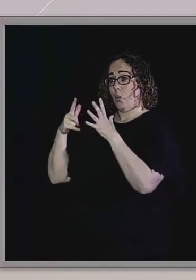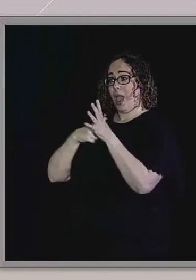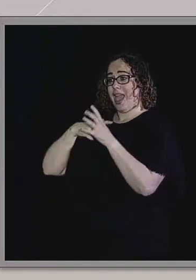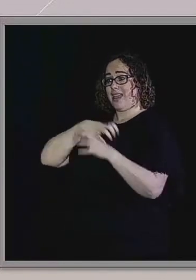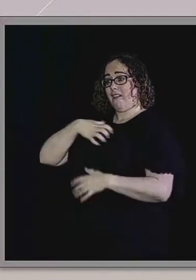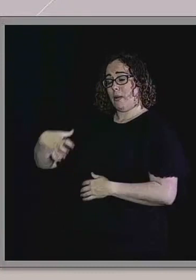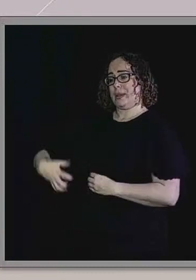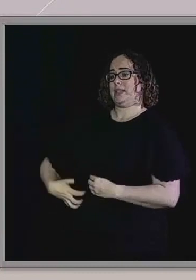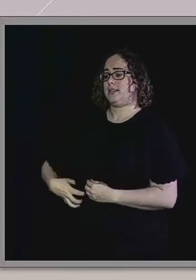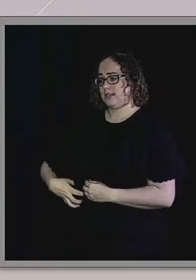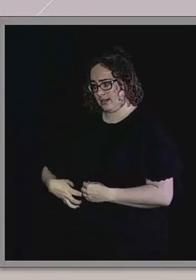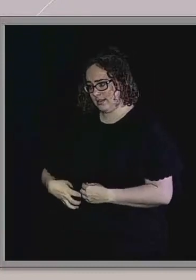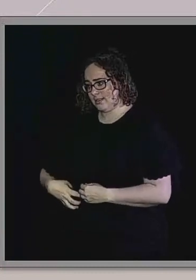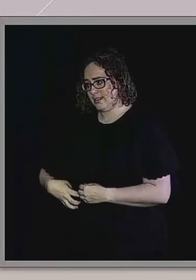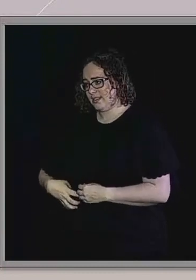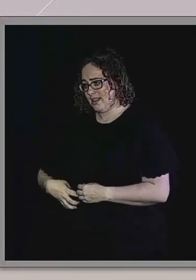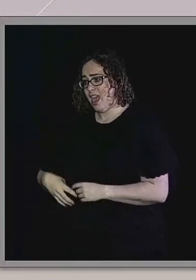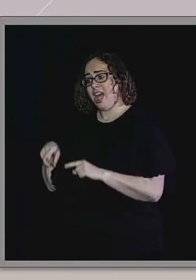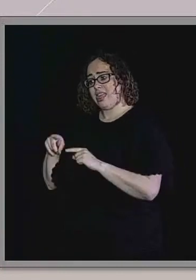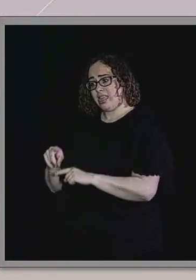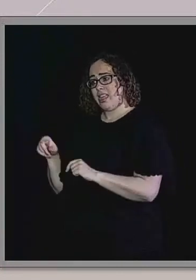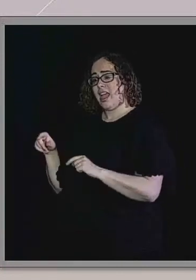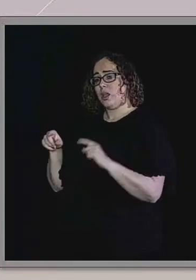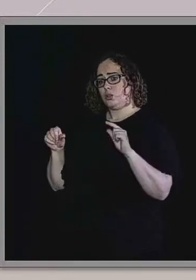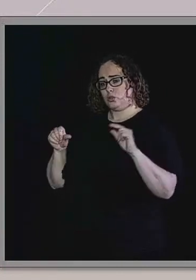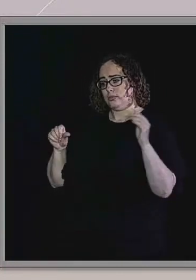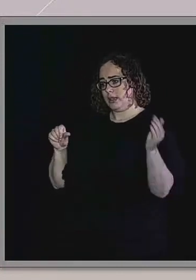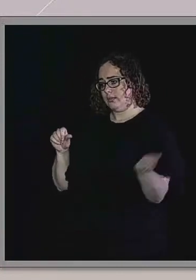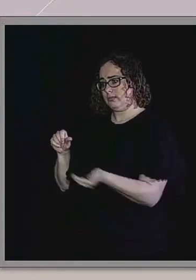any type of pressure and lobbying should be directed to him.